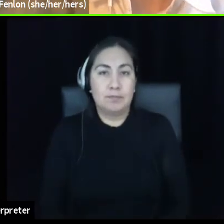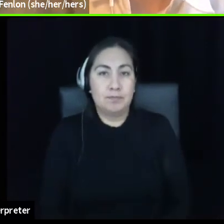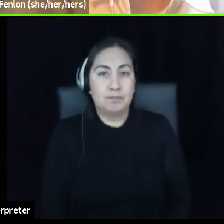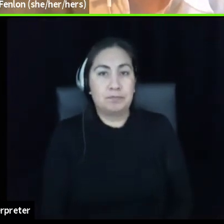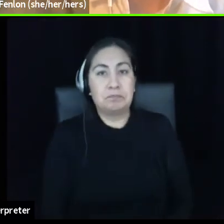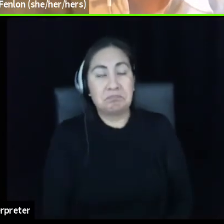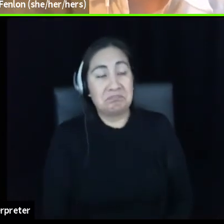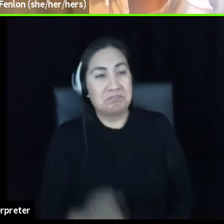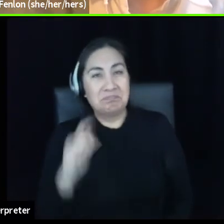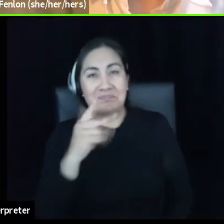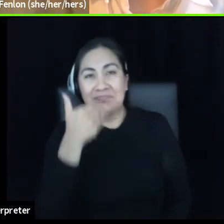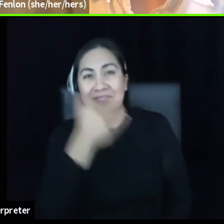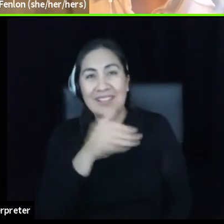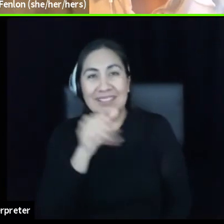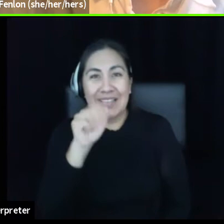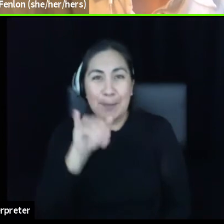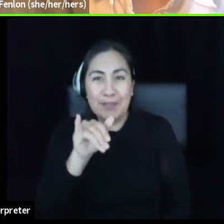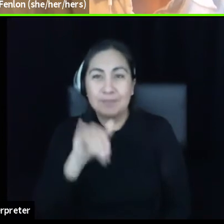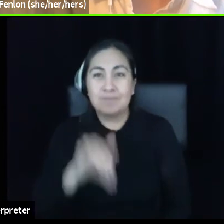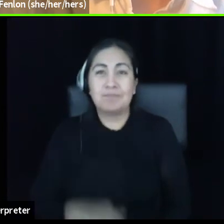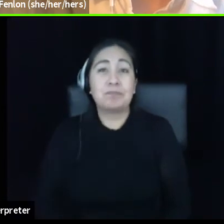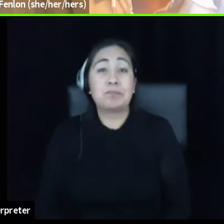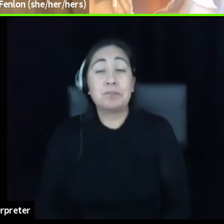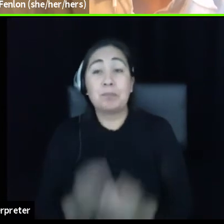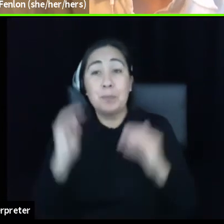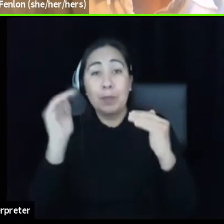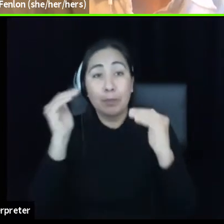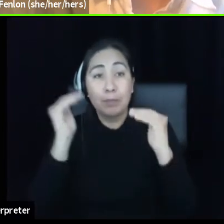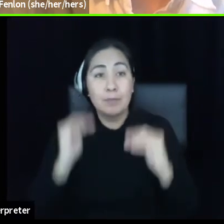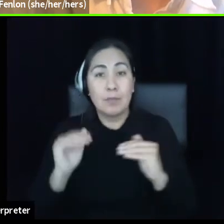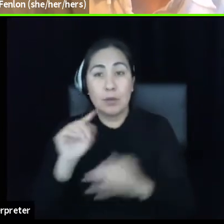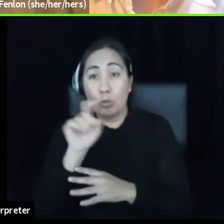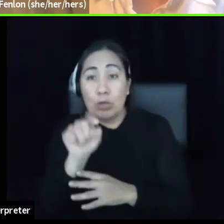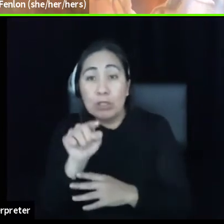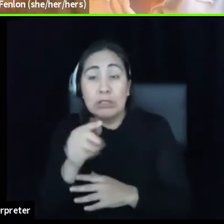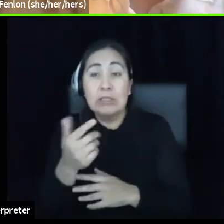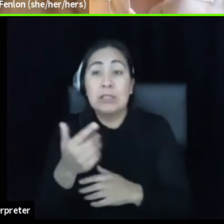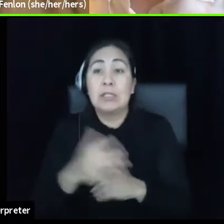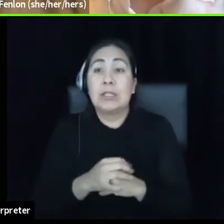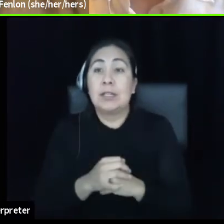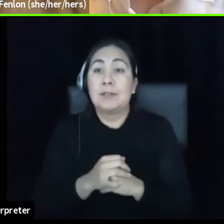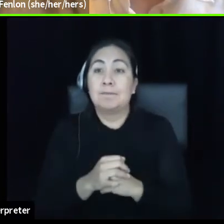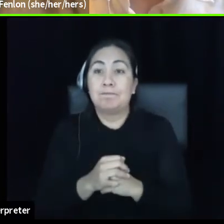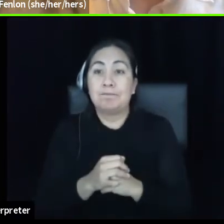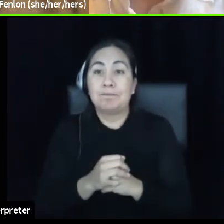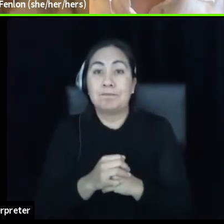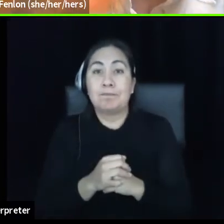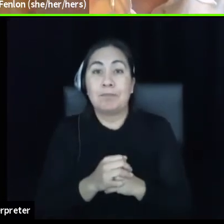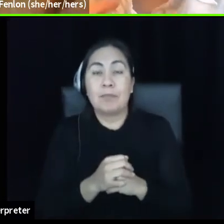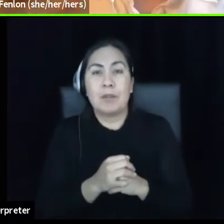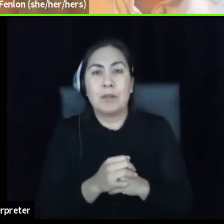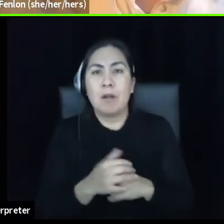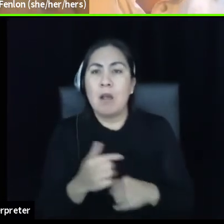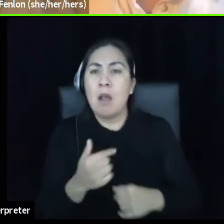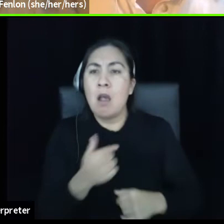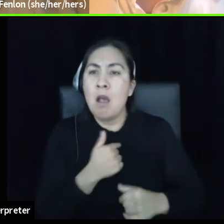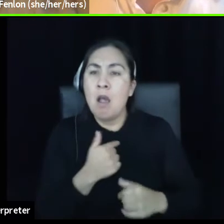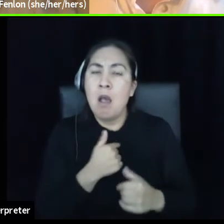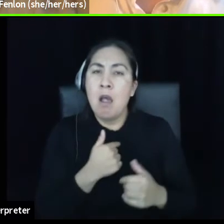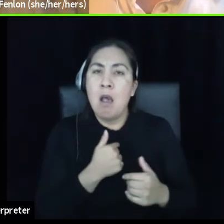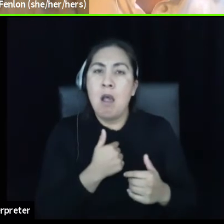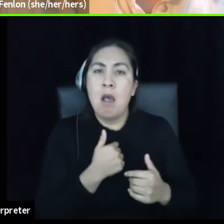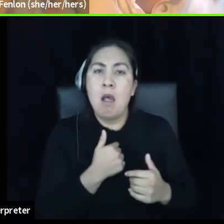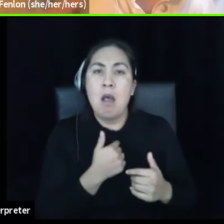Super, thanks, Amy. So the next question, I want to preface by saying, I think that there, you know, we would